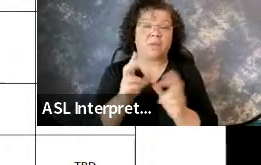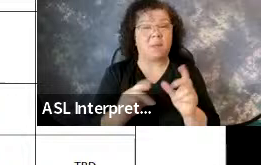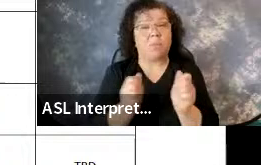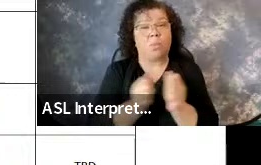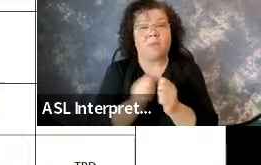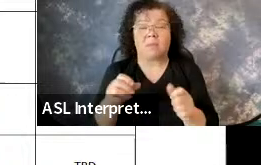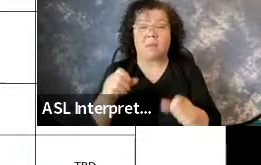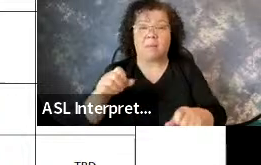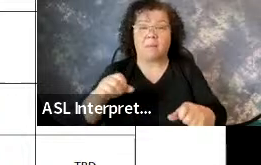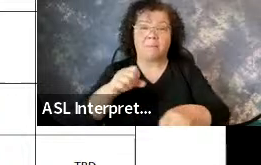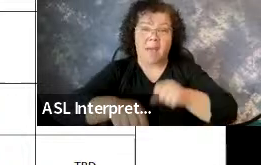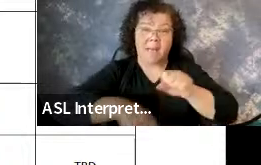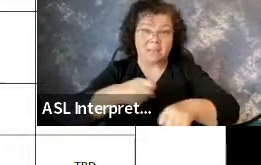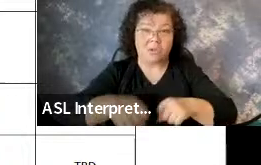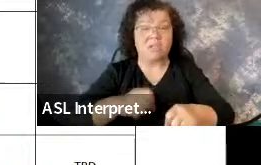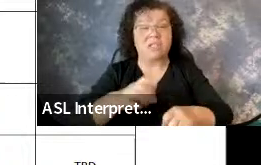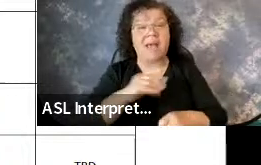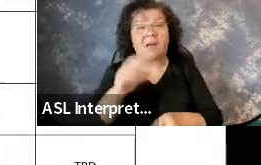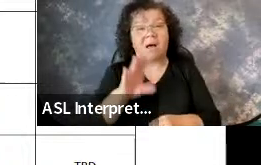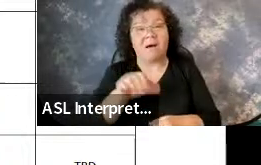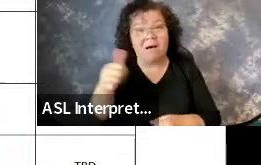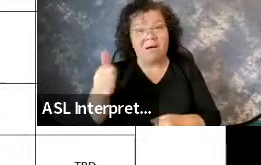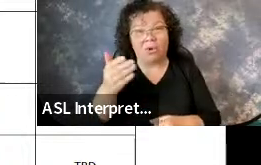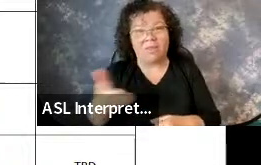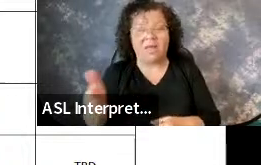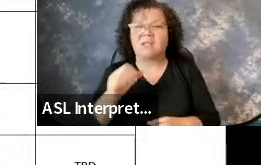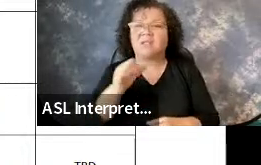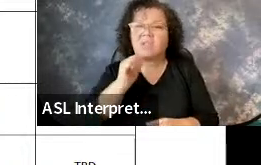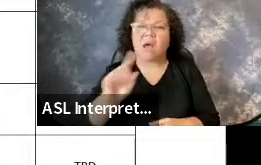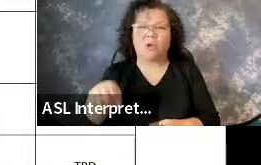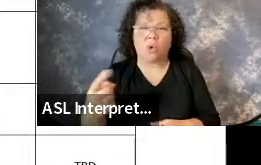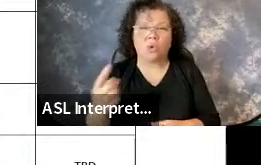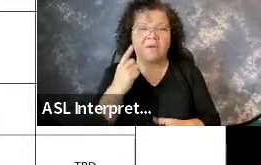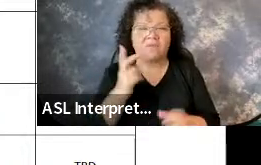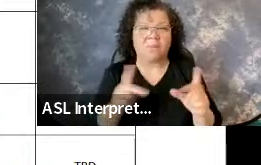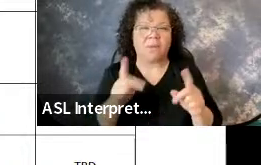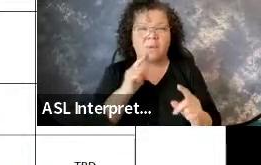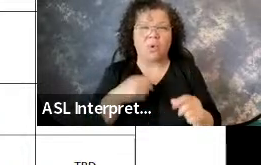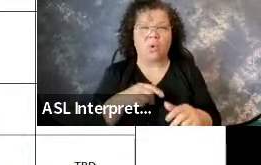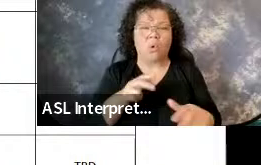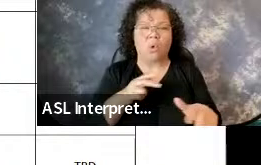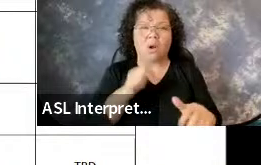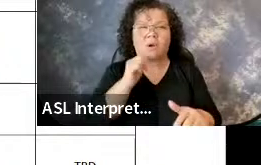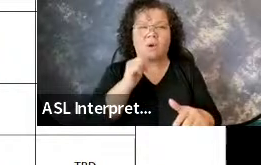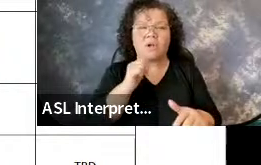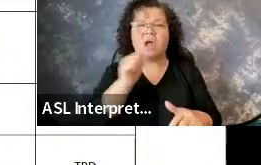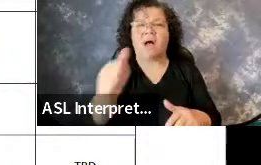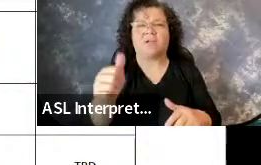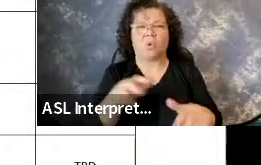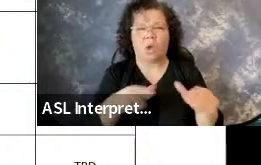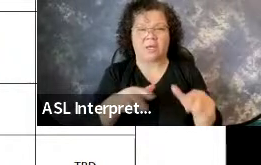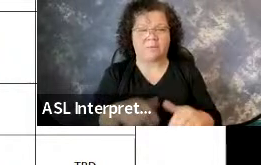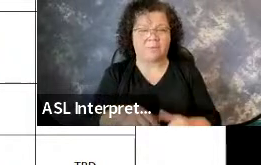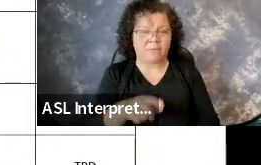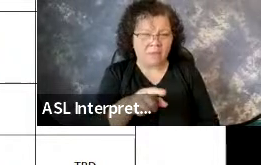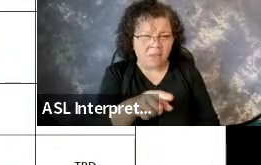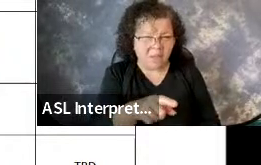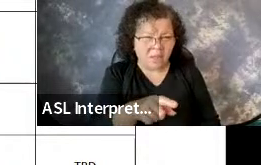other devices, that it's not just for folks who are walking. I think that's MA 19. Yes.